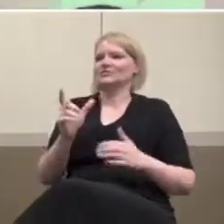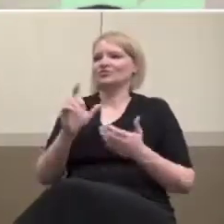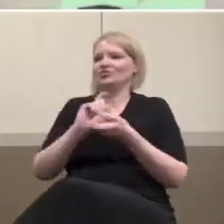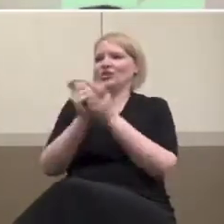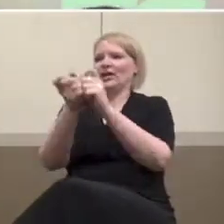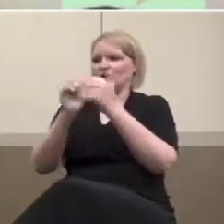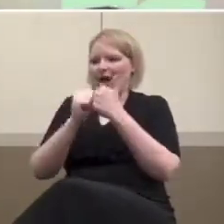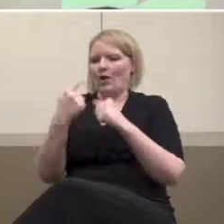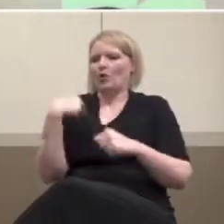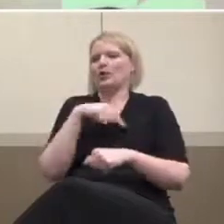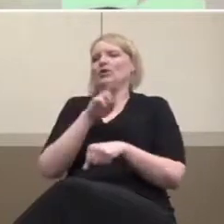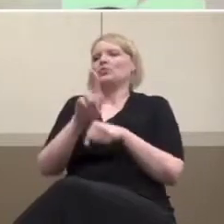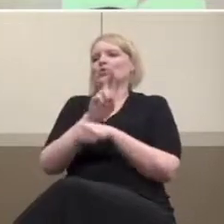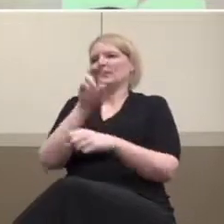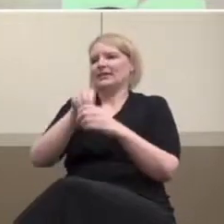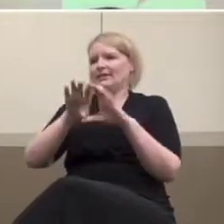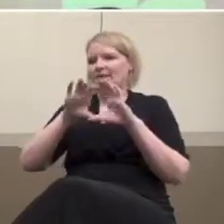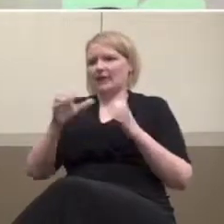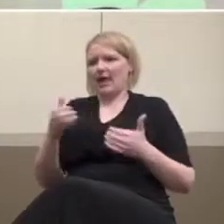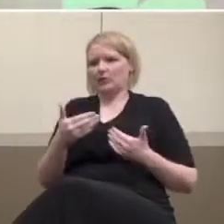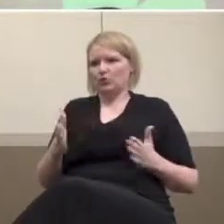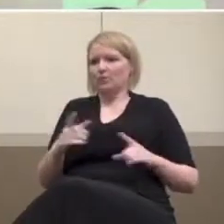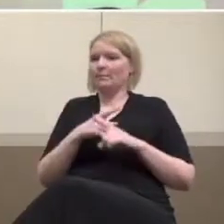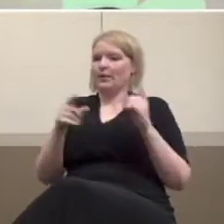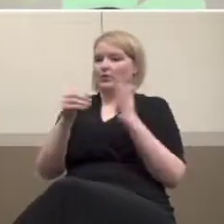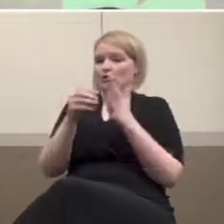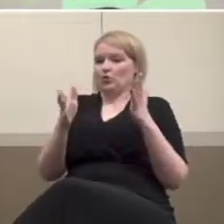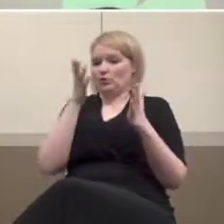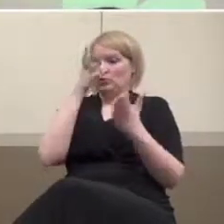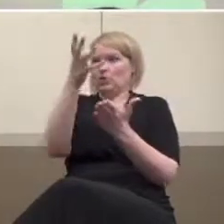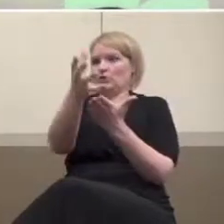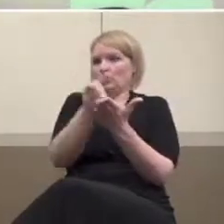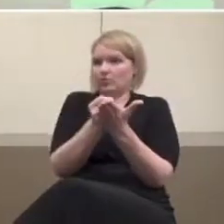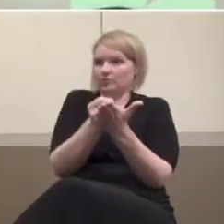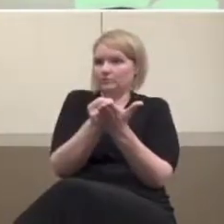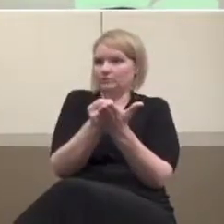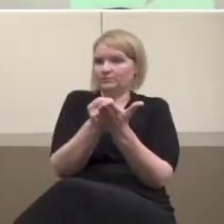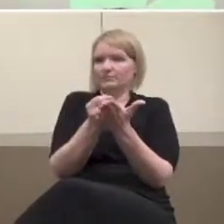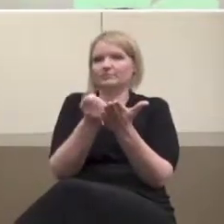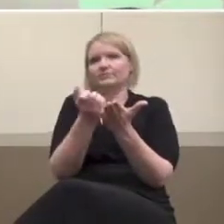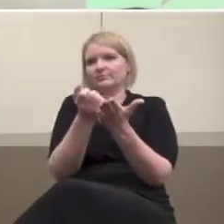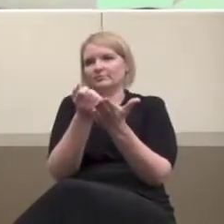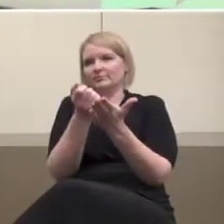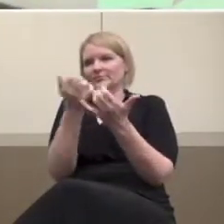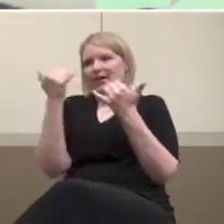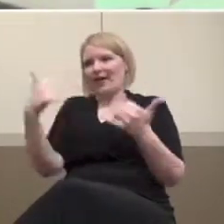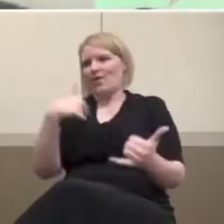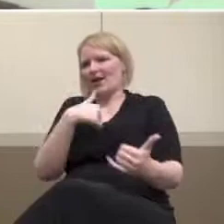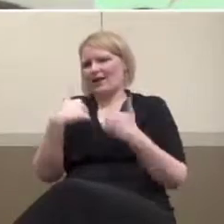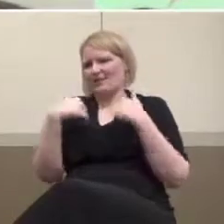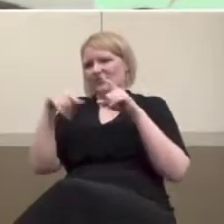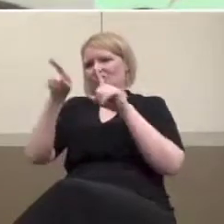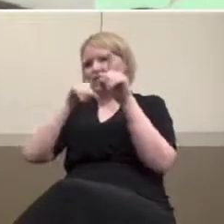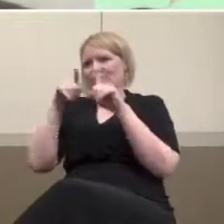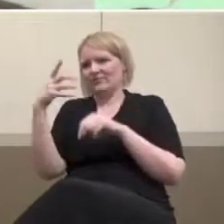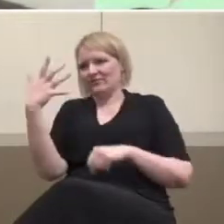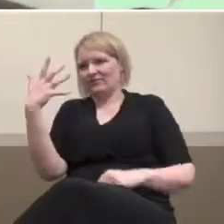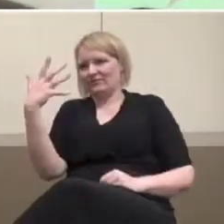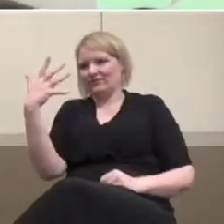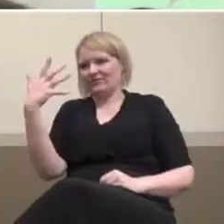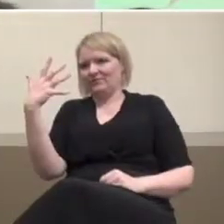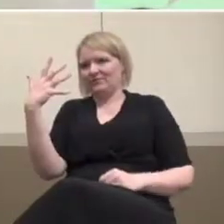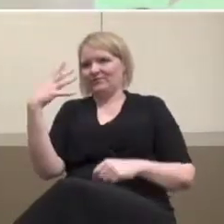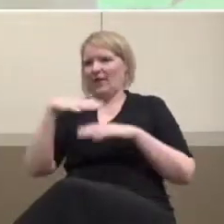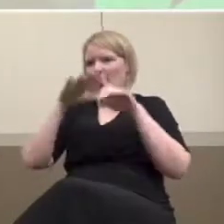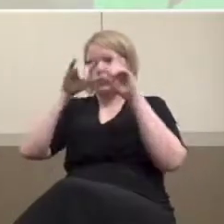classroom. But the students earn them. Now I have these stars on my board. I have 5. Did you